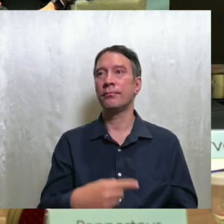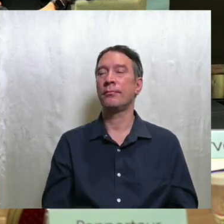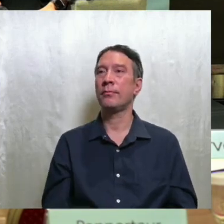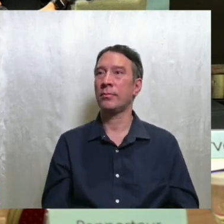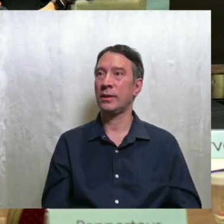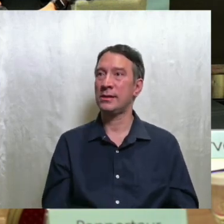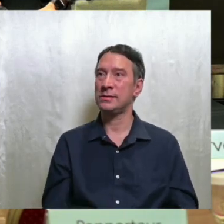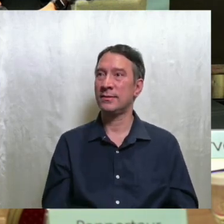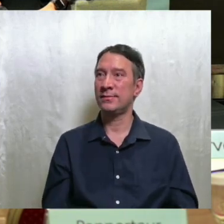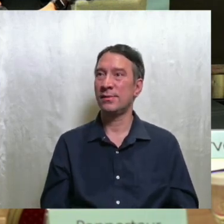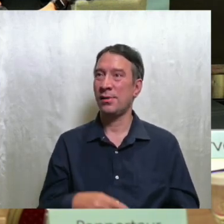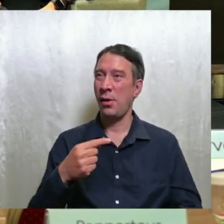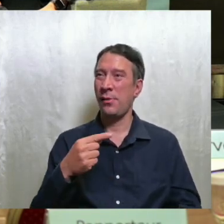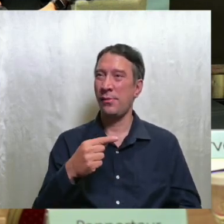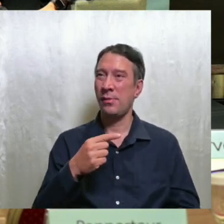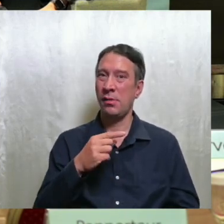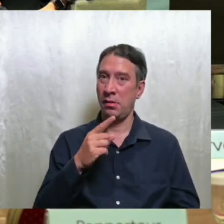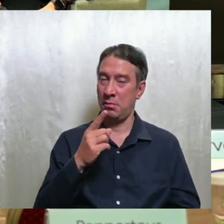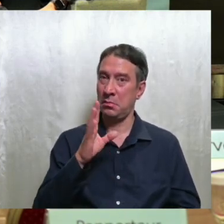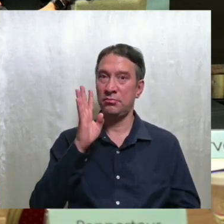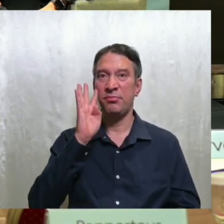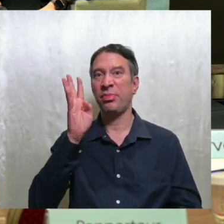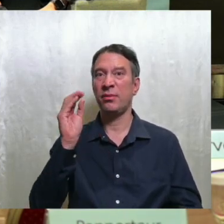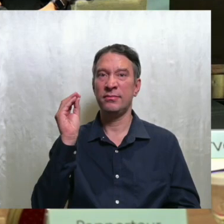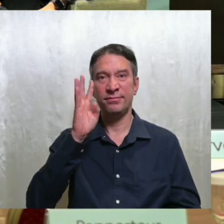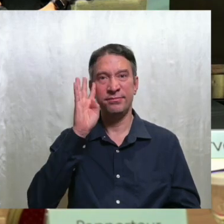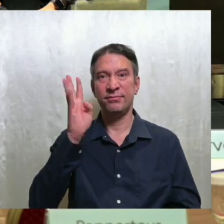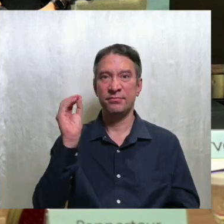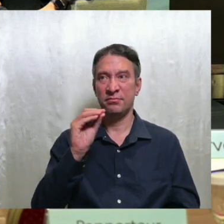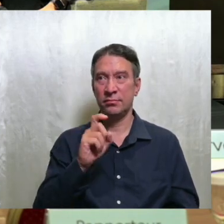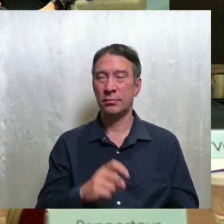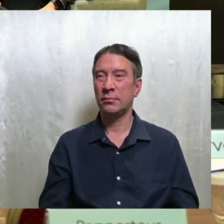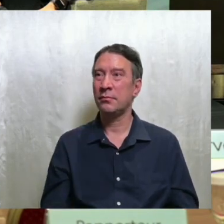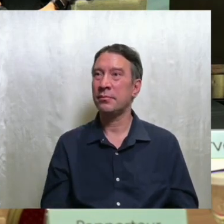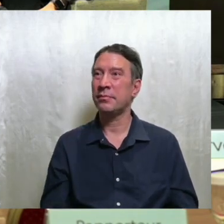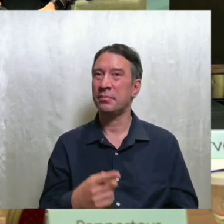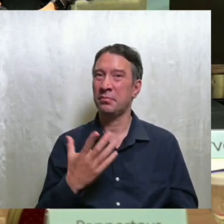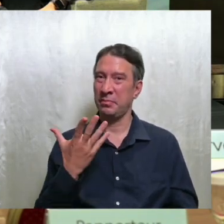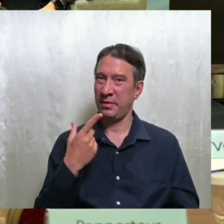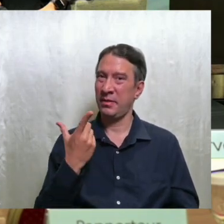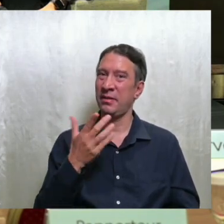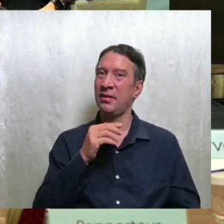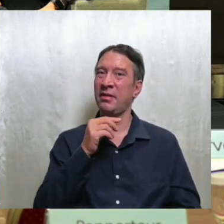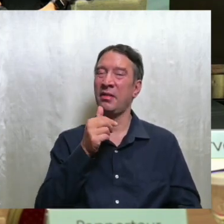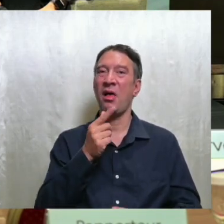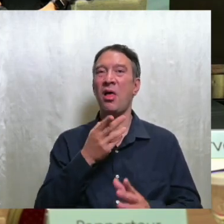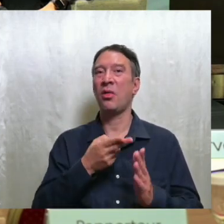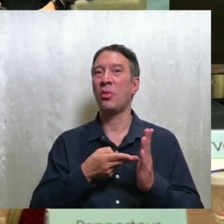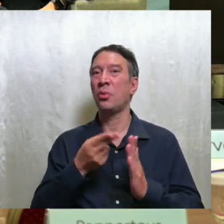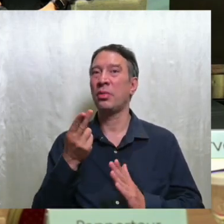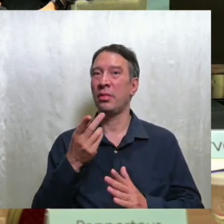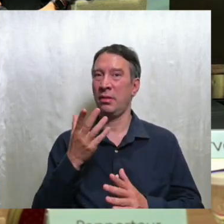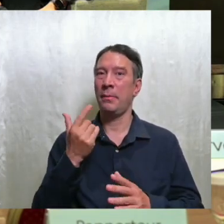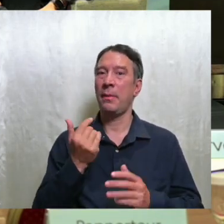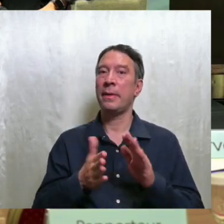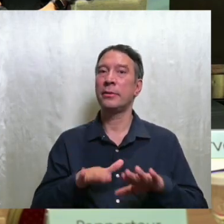very important, and we know that motivation leads students to learn effectively. And then through your presentation, I had